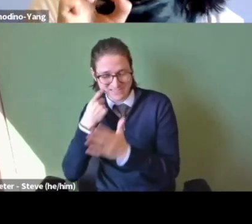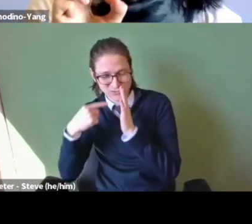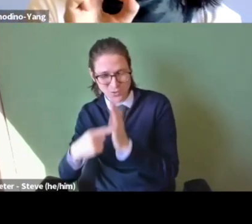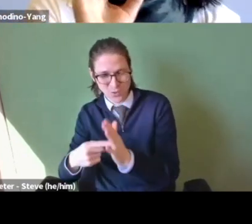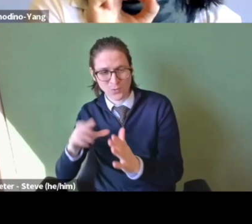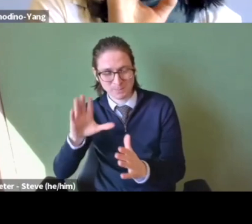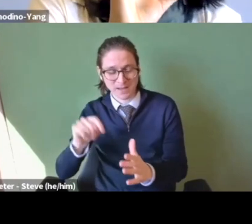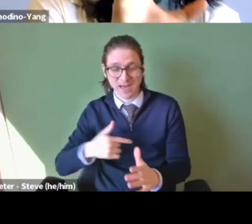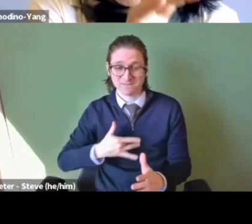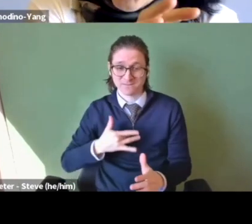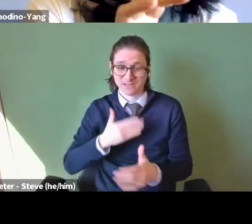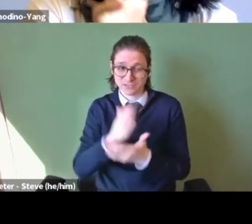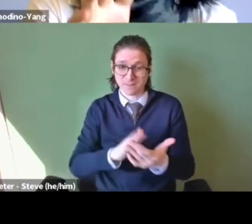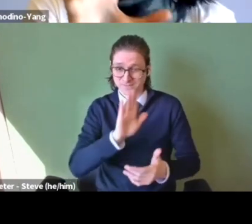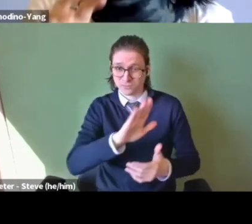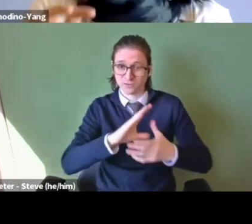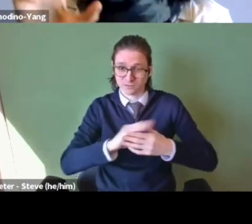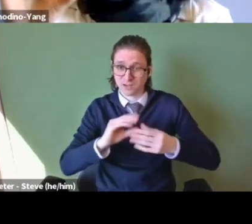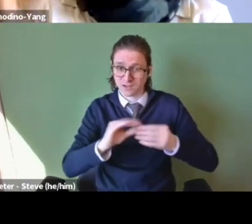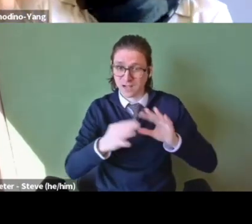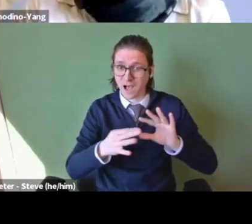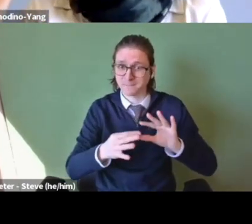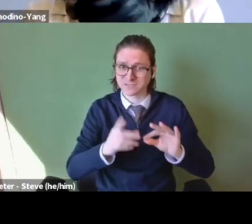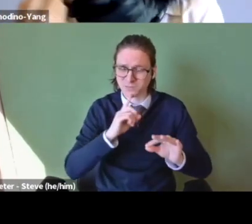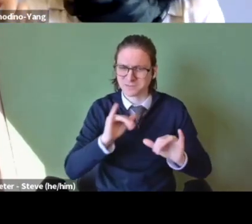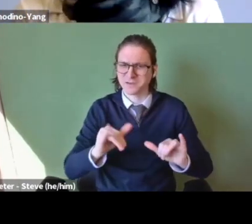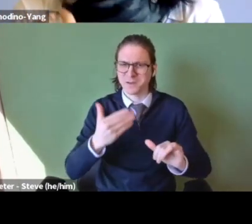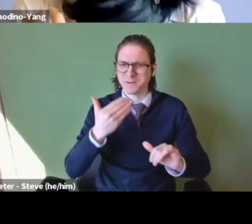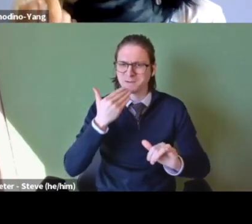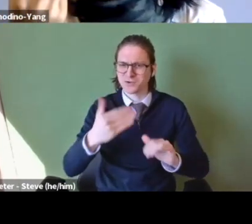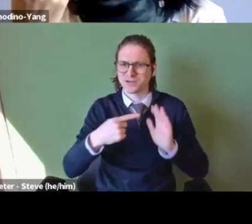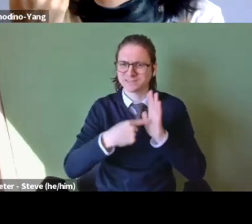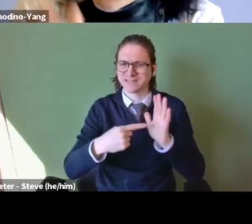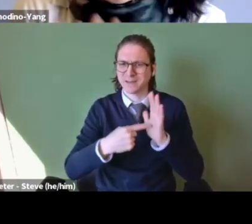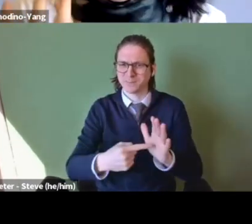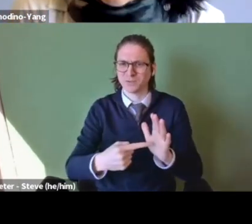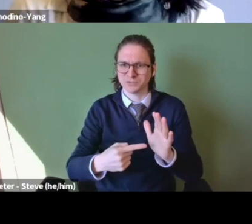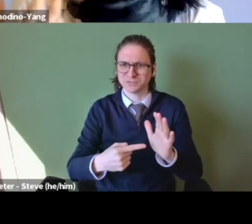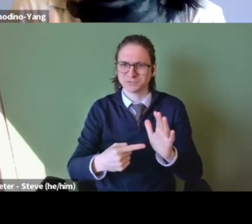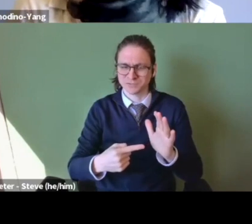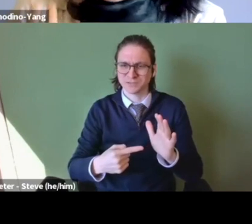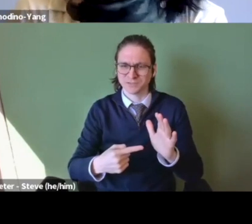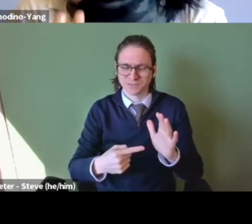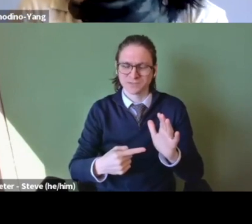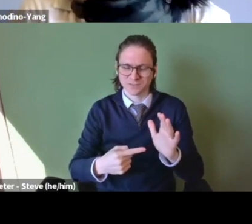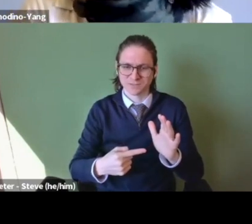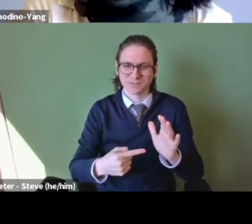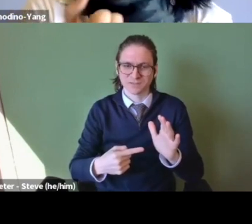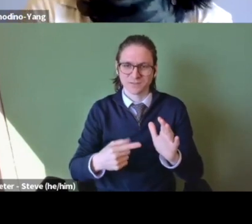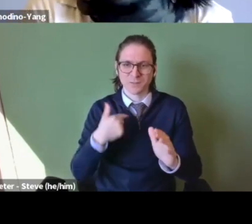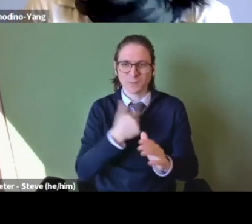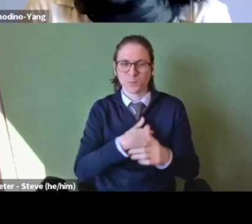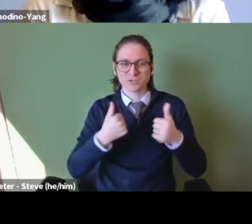the ways in which we were able to code for particular ways of thinking about or making meaning